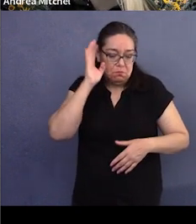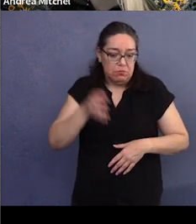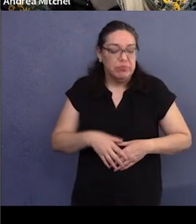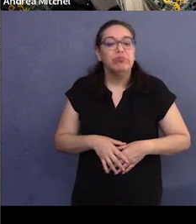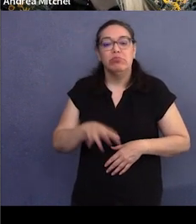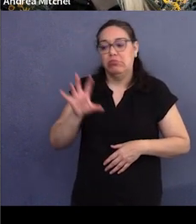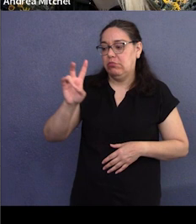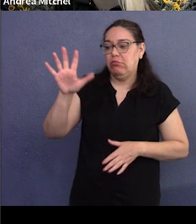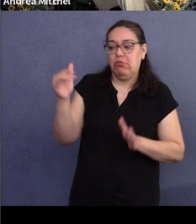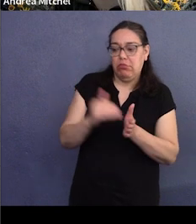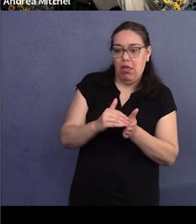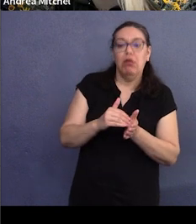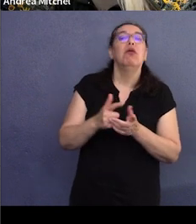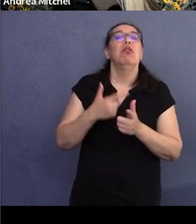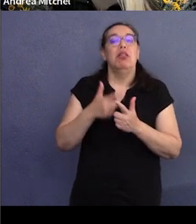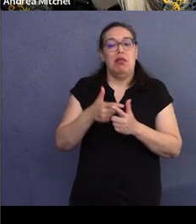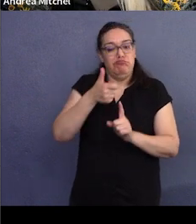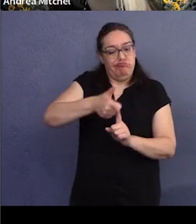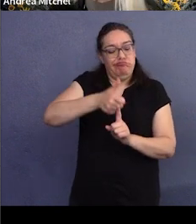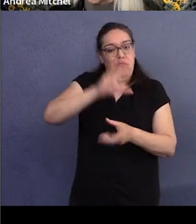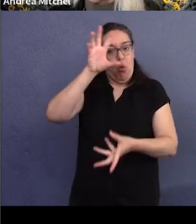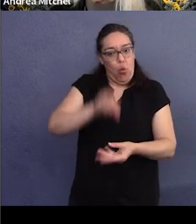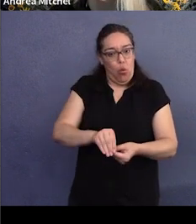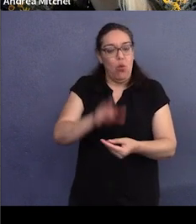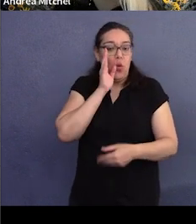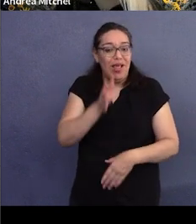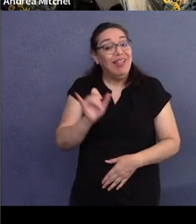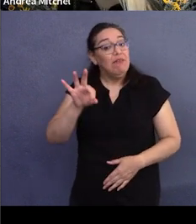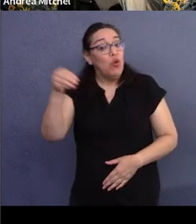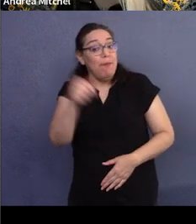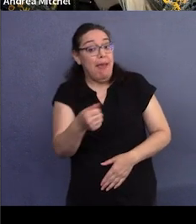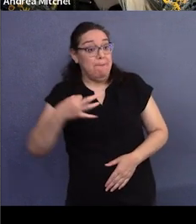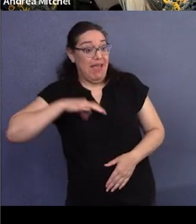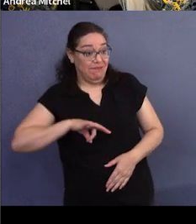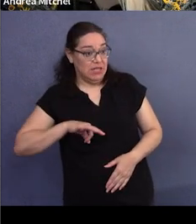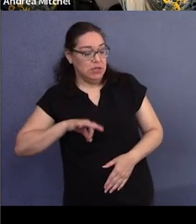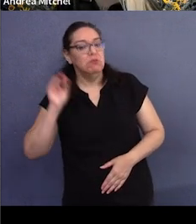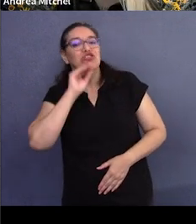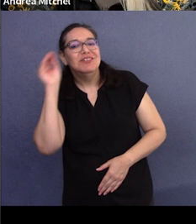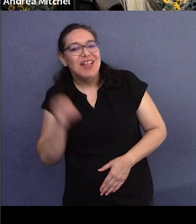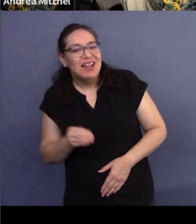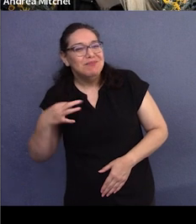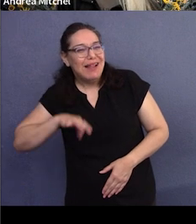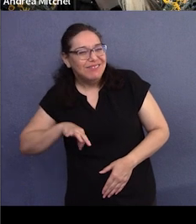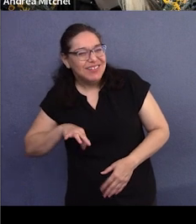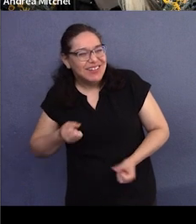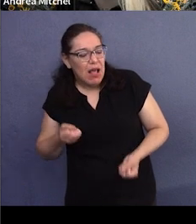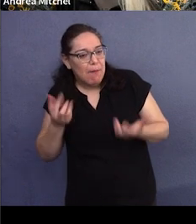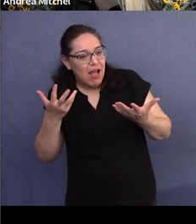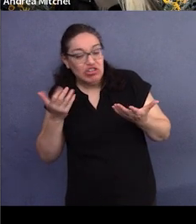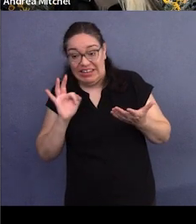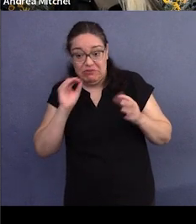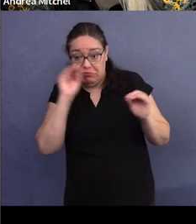It goes ahead and totals it for you. If you are paying benefits, you can put in your benefits percentage. If you're not, you can put